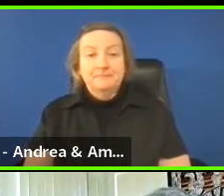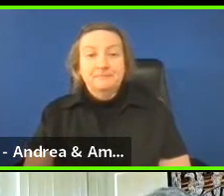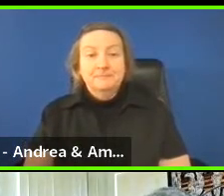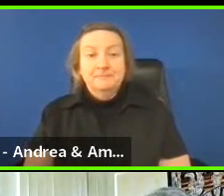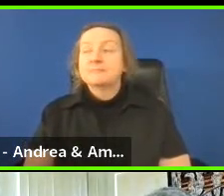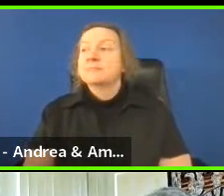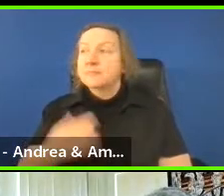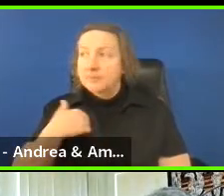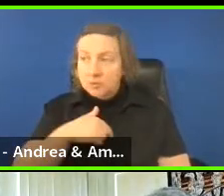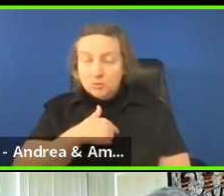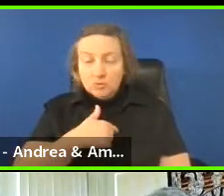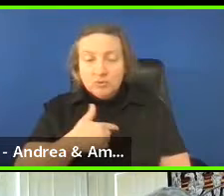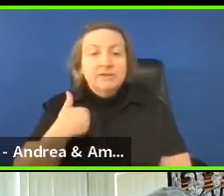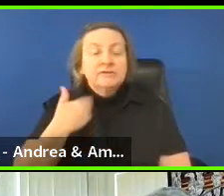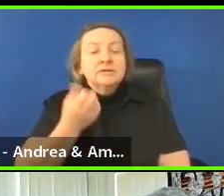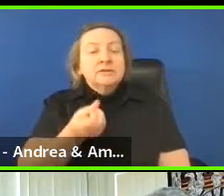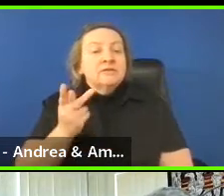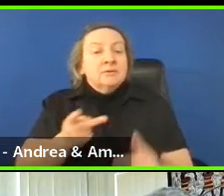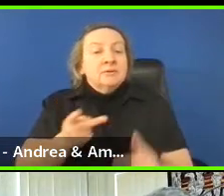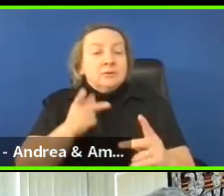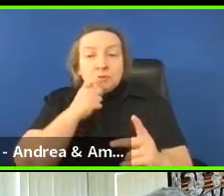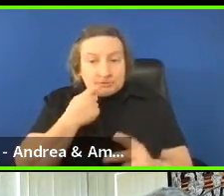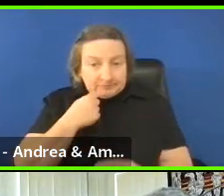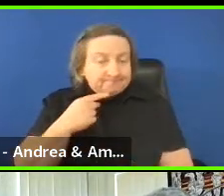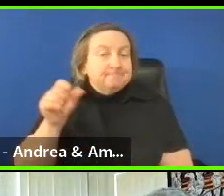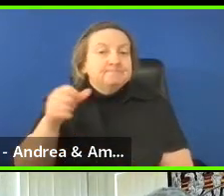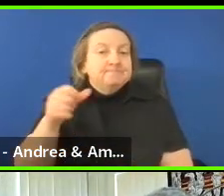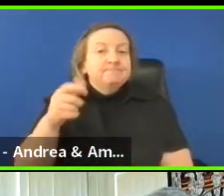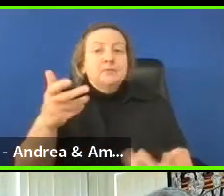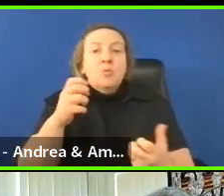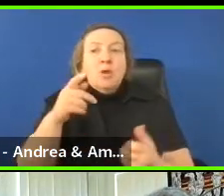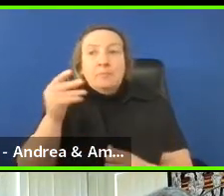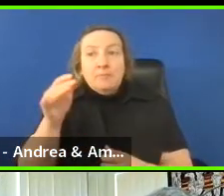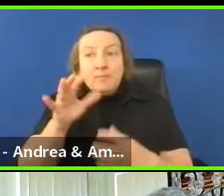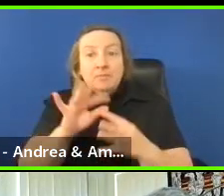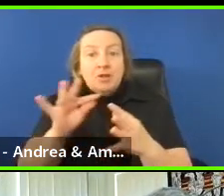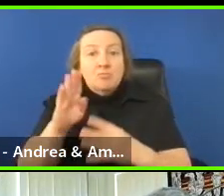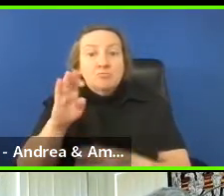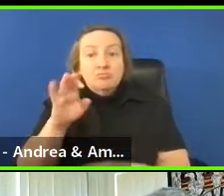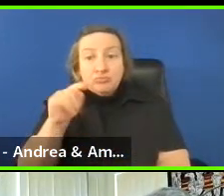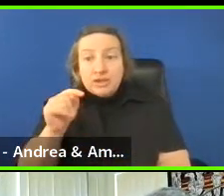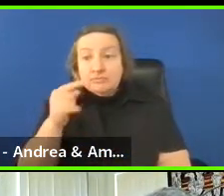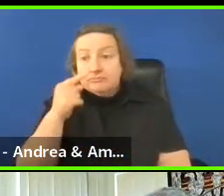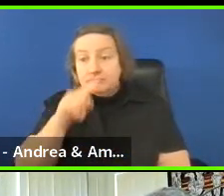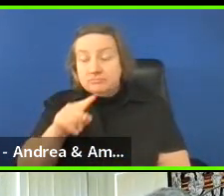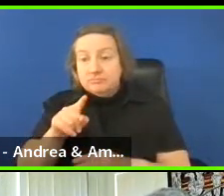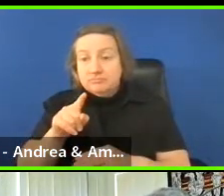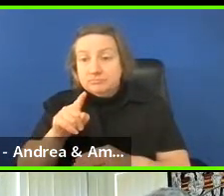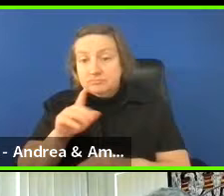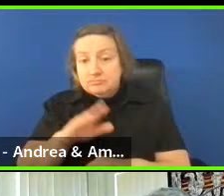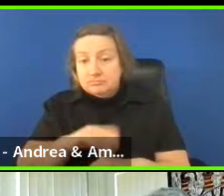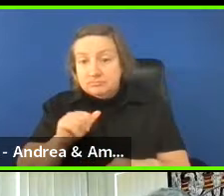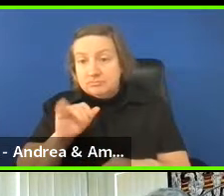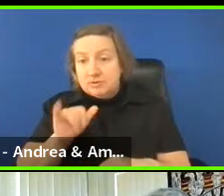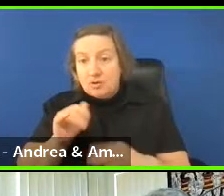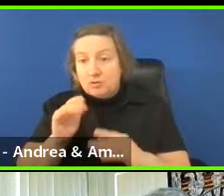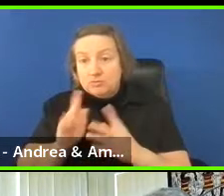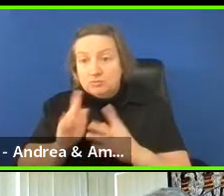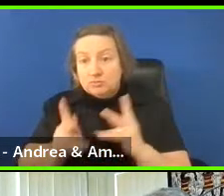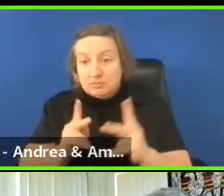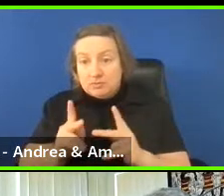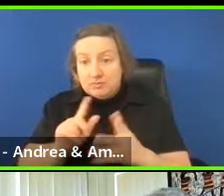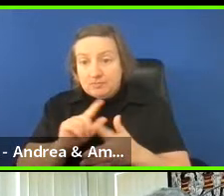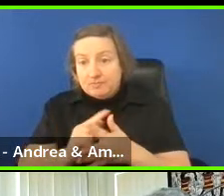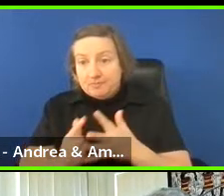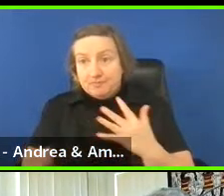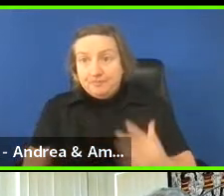So we did have several people who've indicated they'd like to make public comment. Brent, could you please cue those commenters?